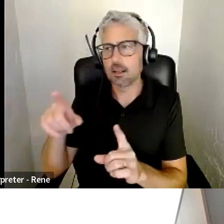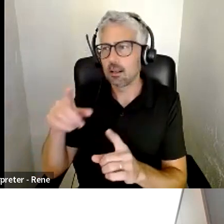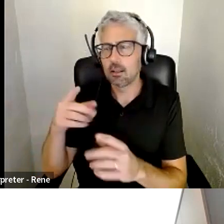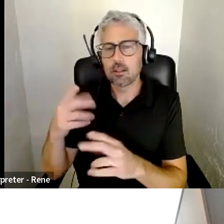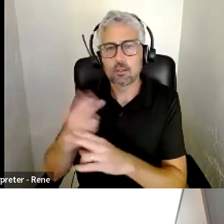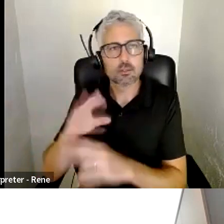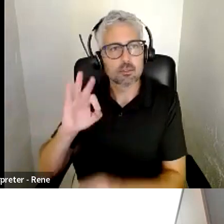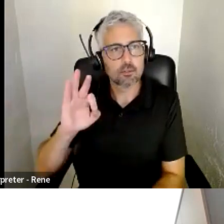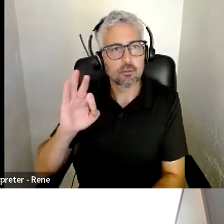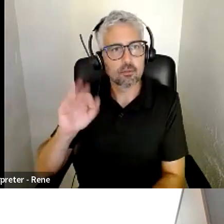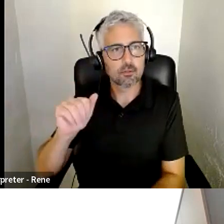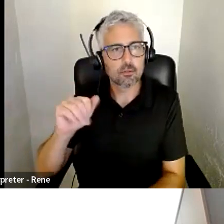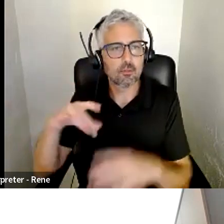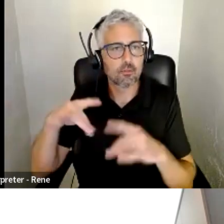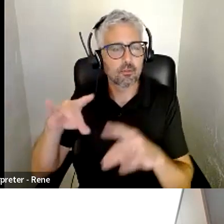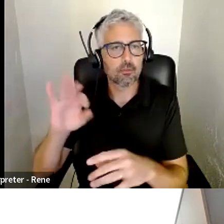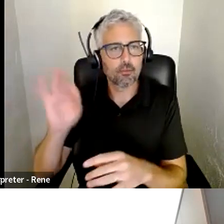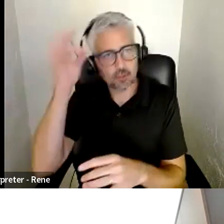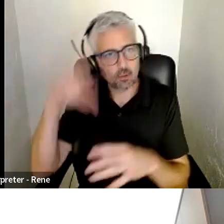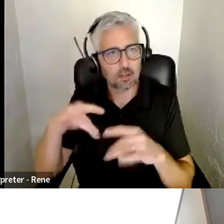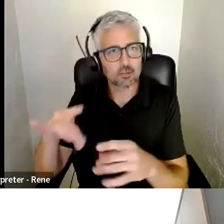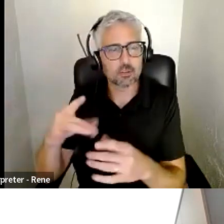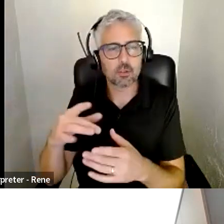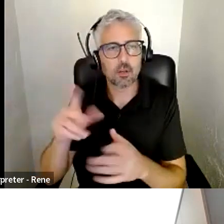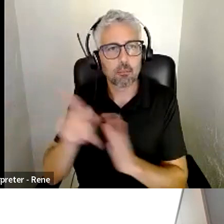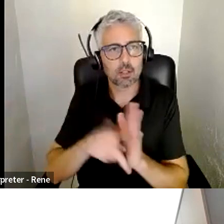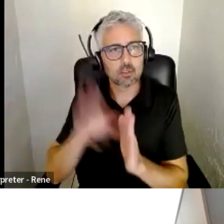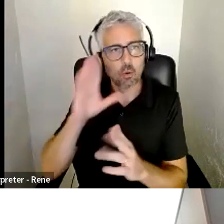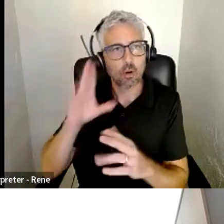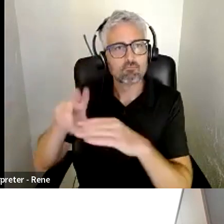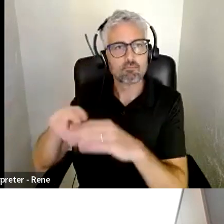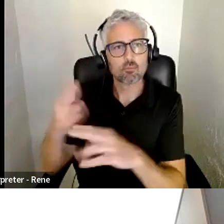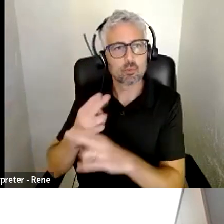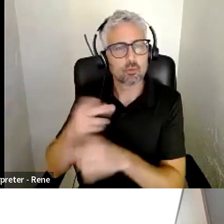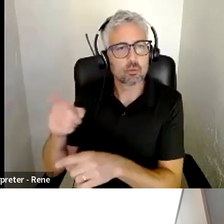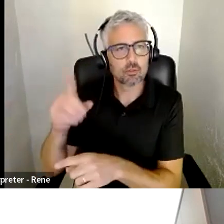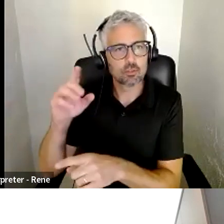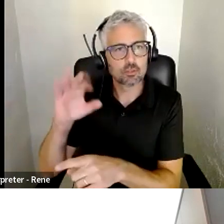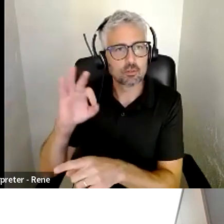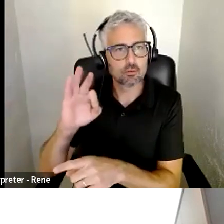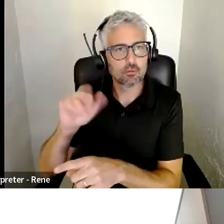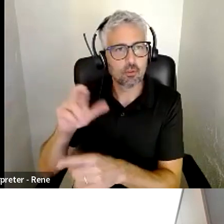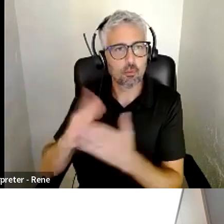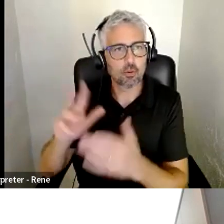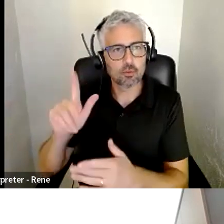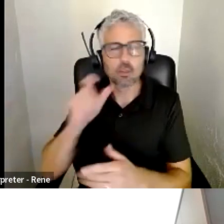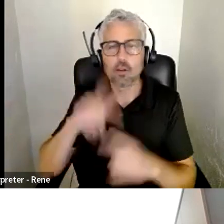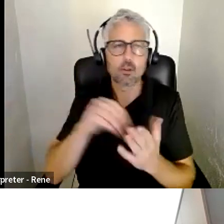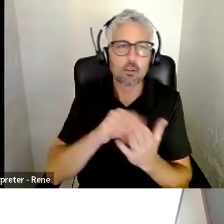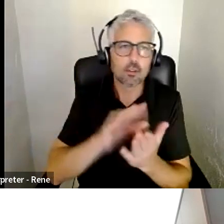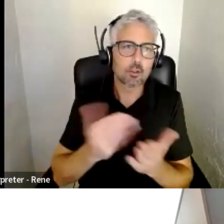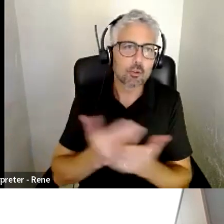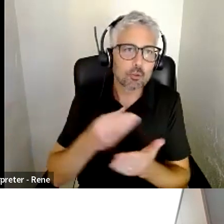policy would simply coattail off of FAR Part 23. And so you wouldn't need to rewrite procurement techniques or